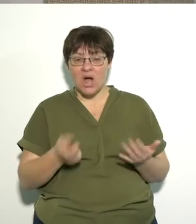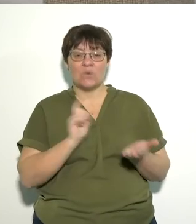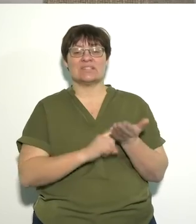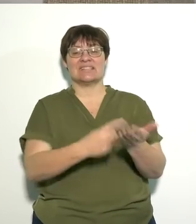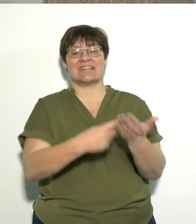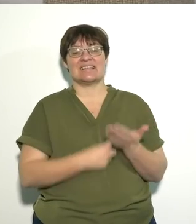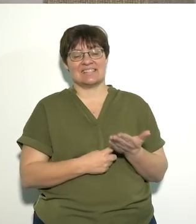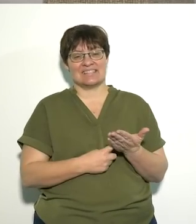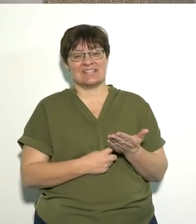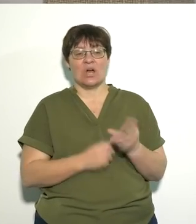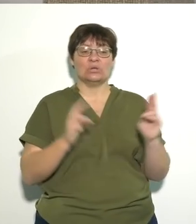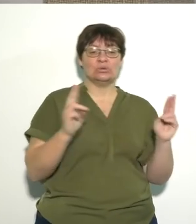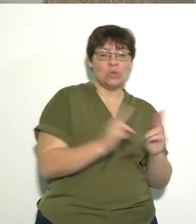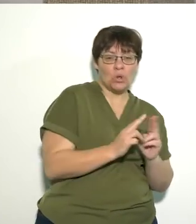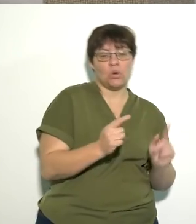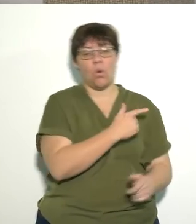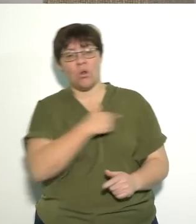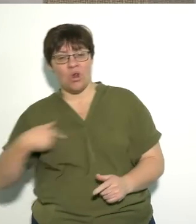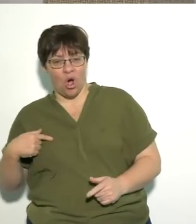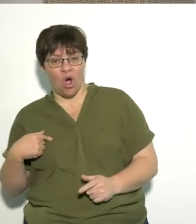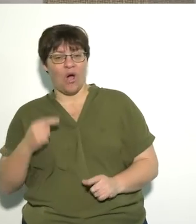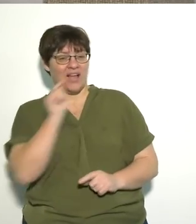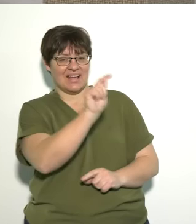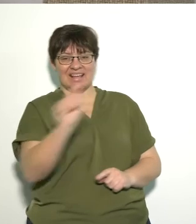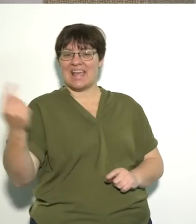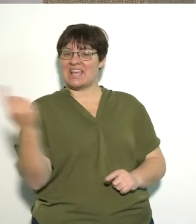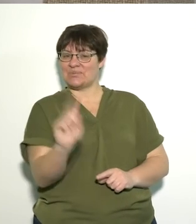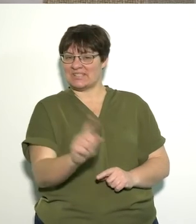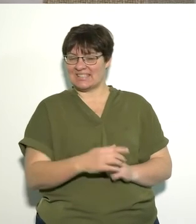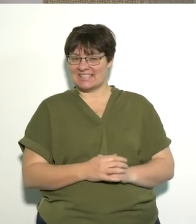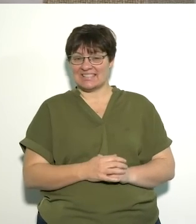can discuss how long and how short these